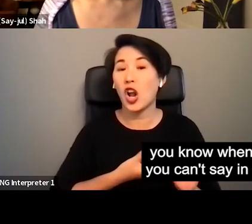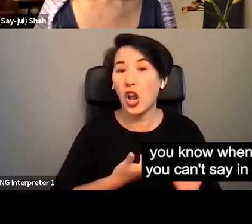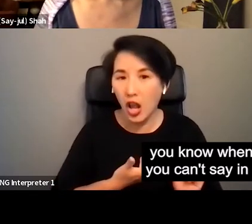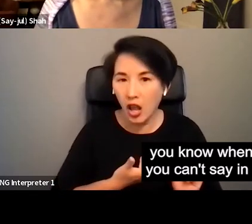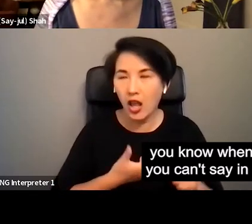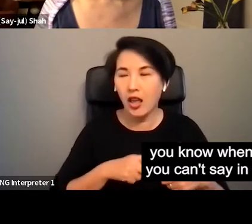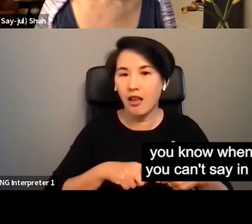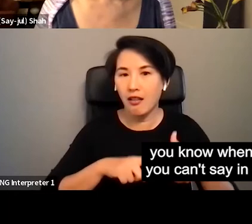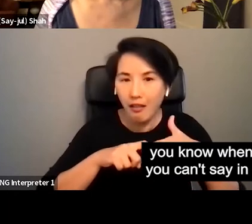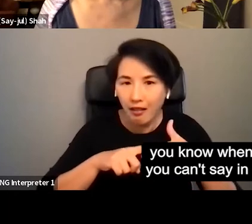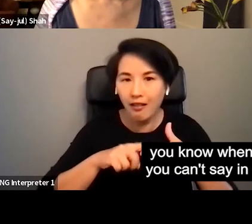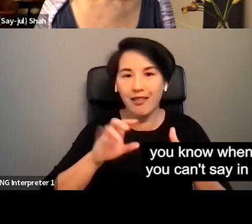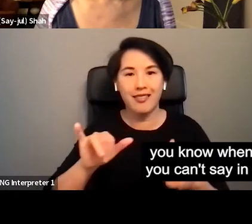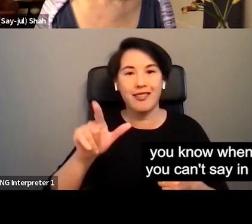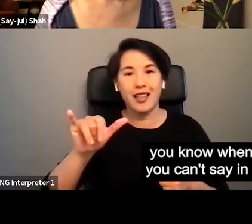lyric moment